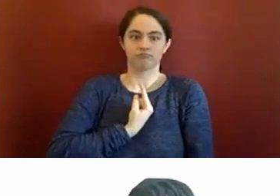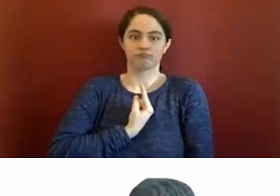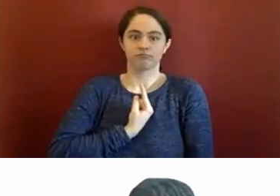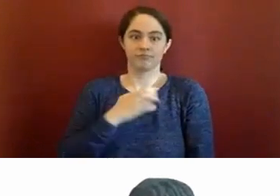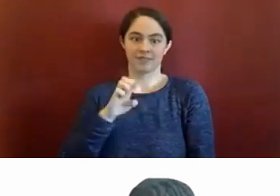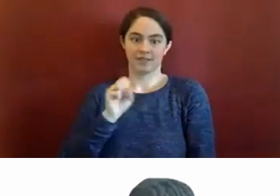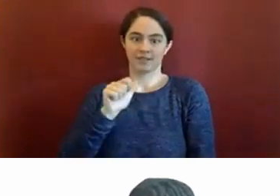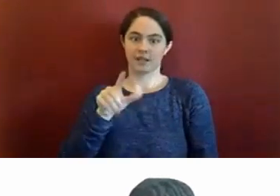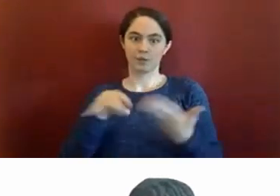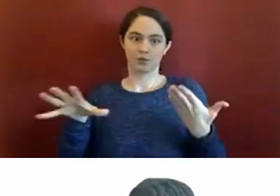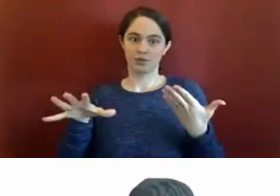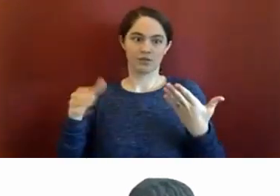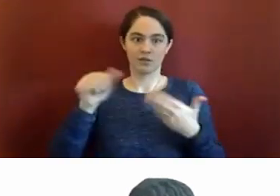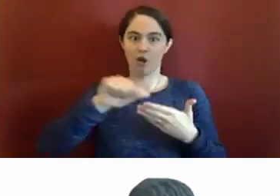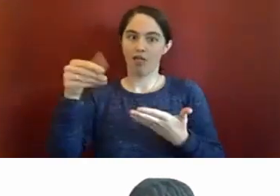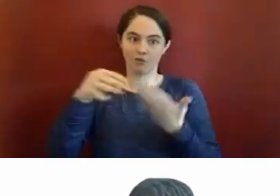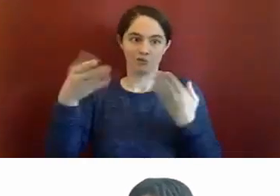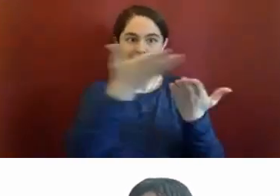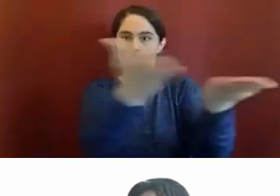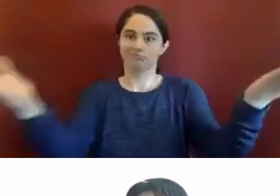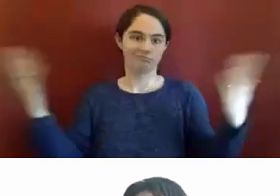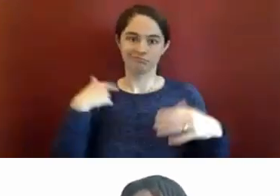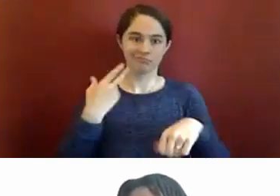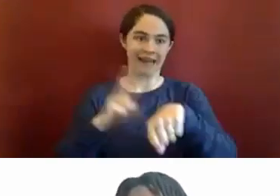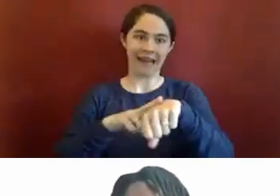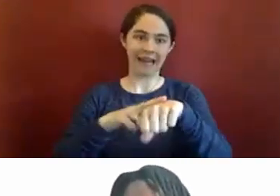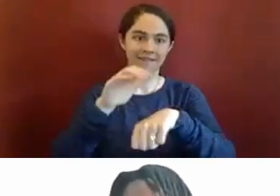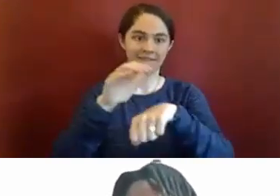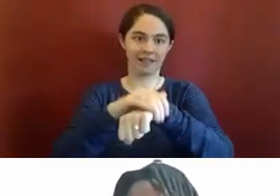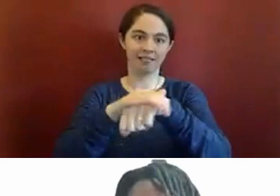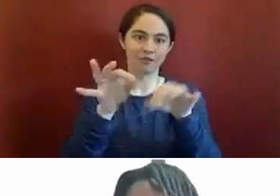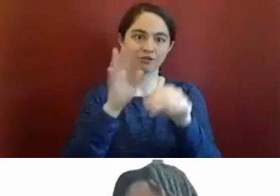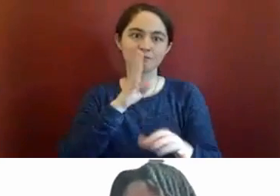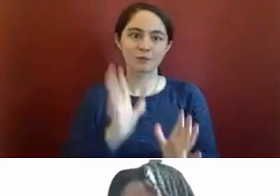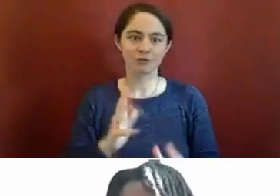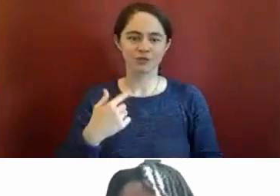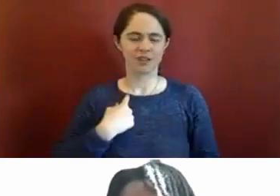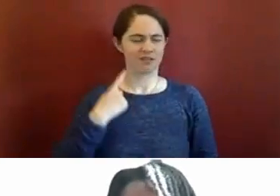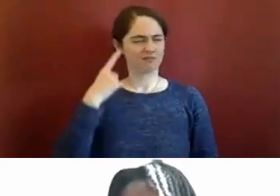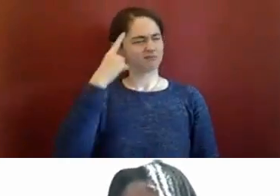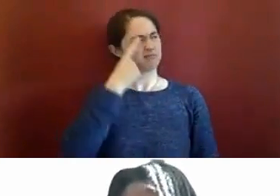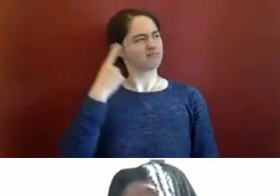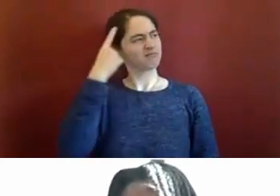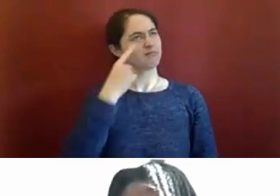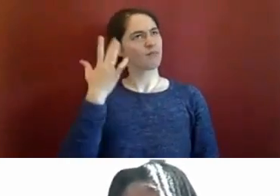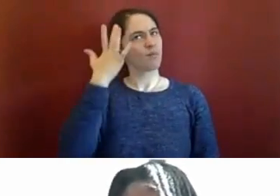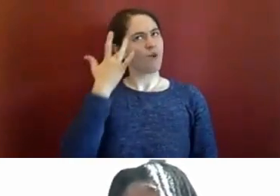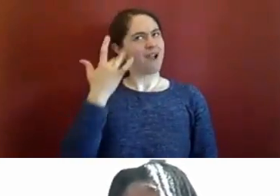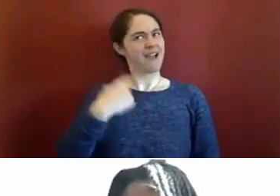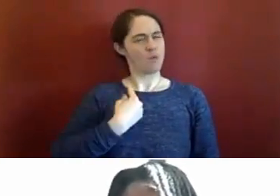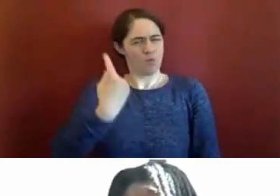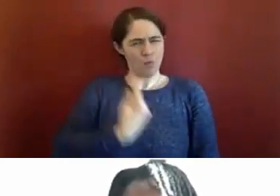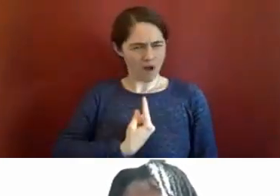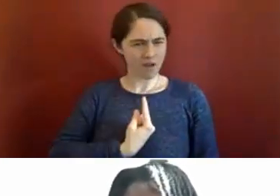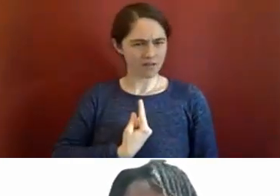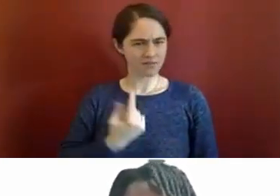ESL student in that class. And I kind of like wonder, why is there no more ESL students with me